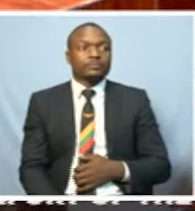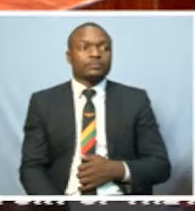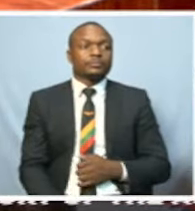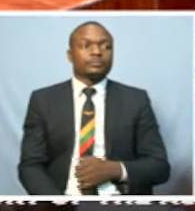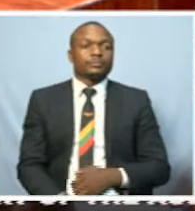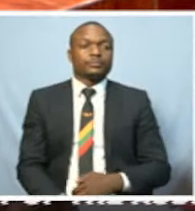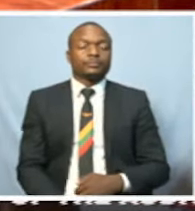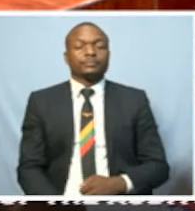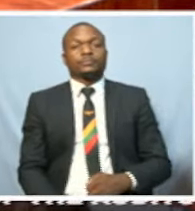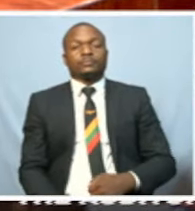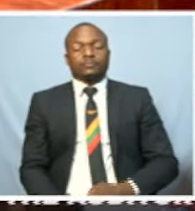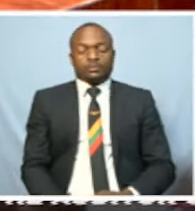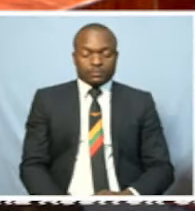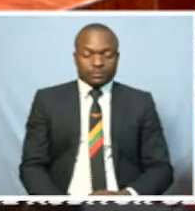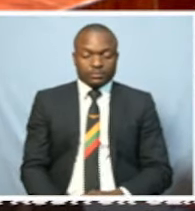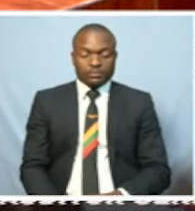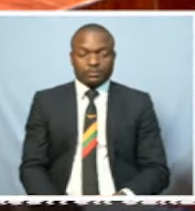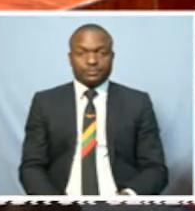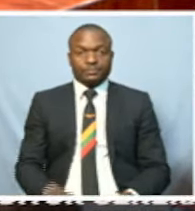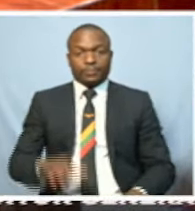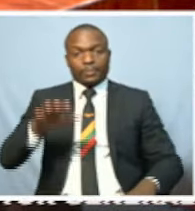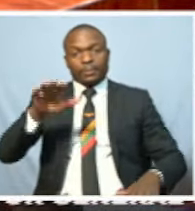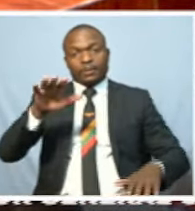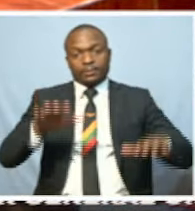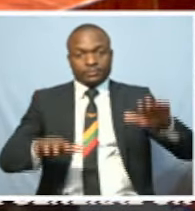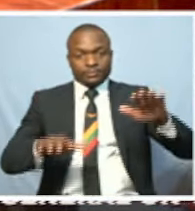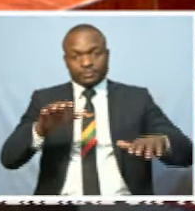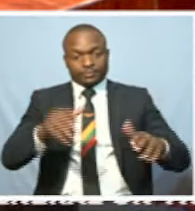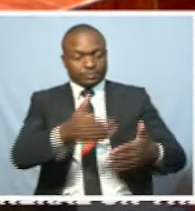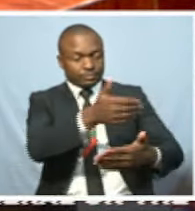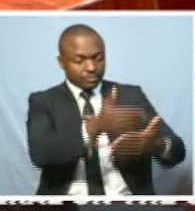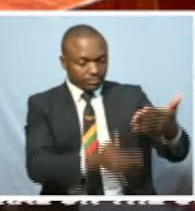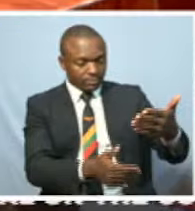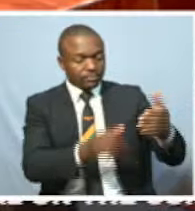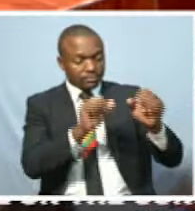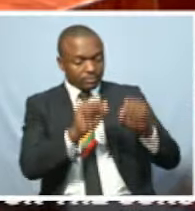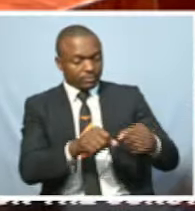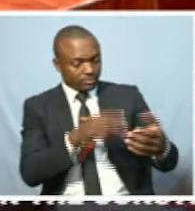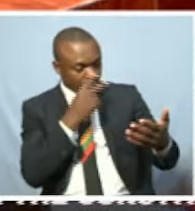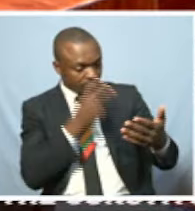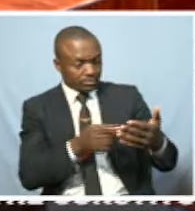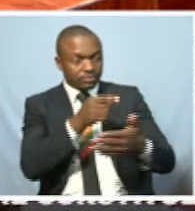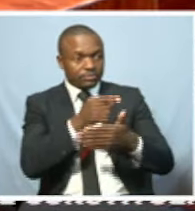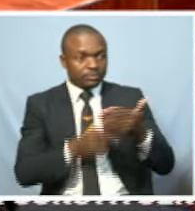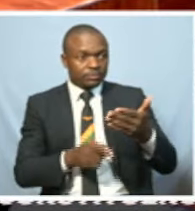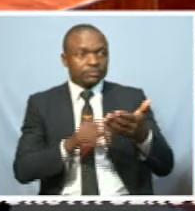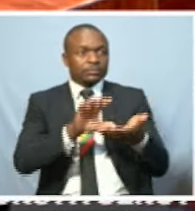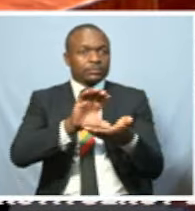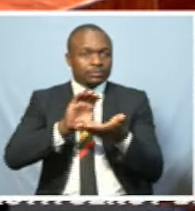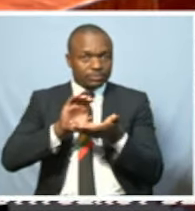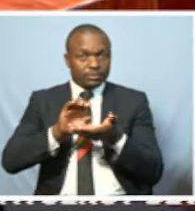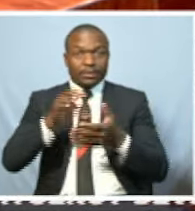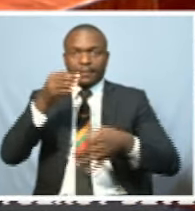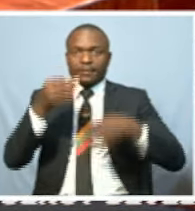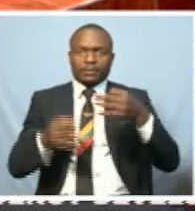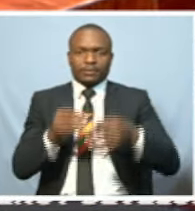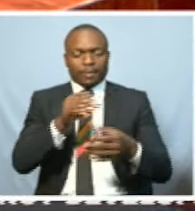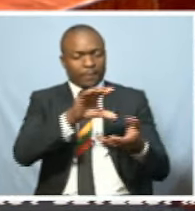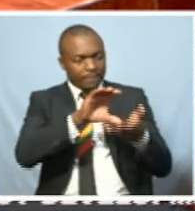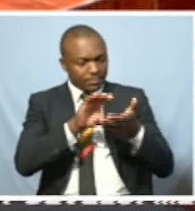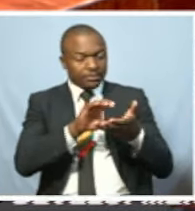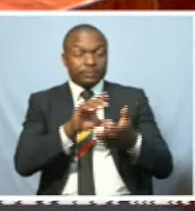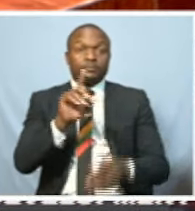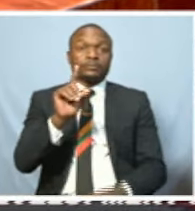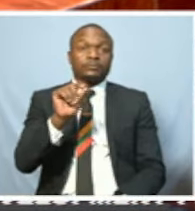a balance sheet so that we ascertain what is being owed. If you are being owed for